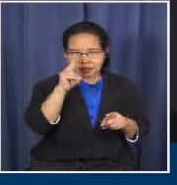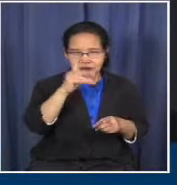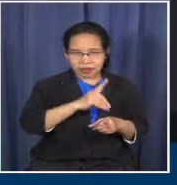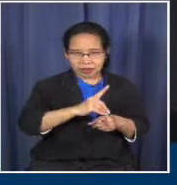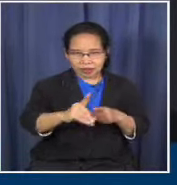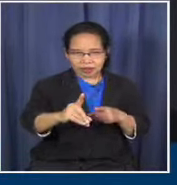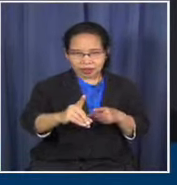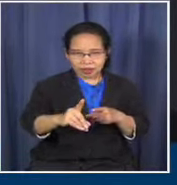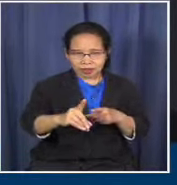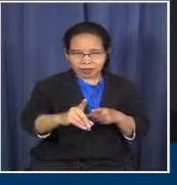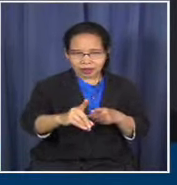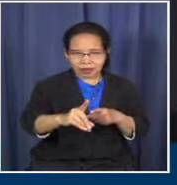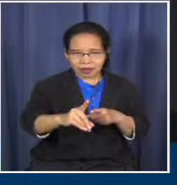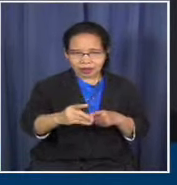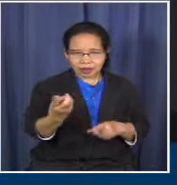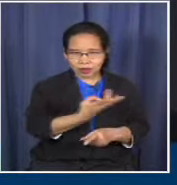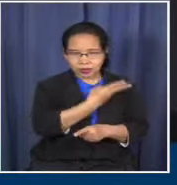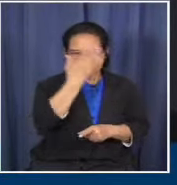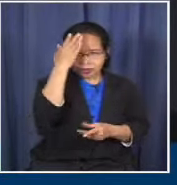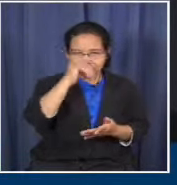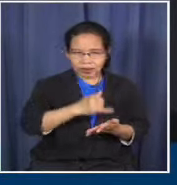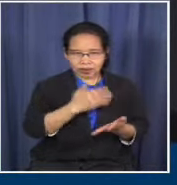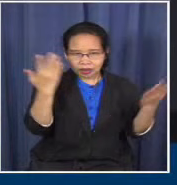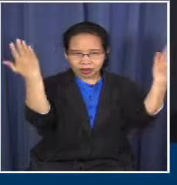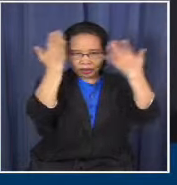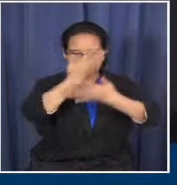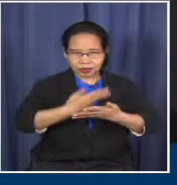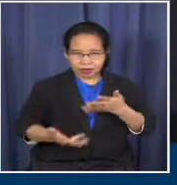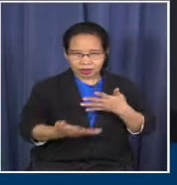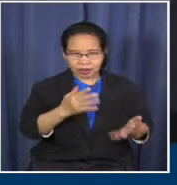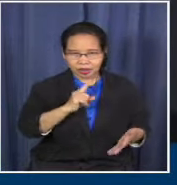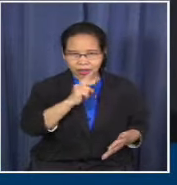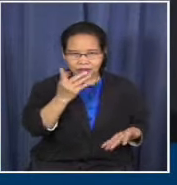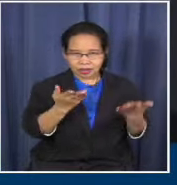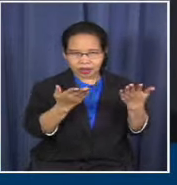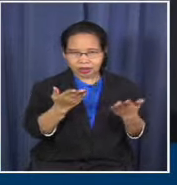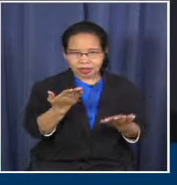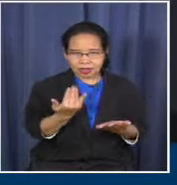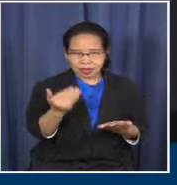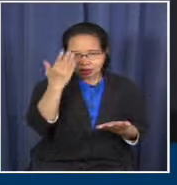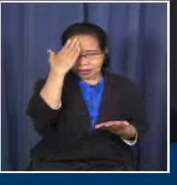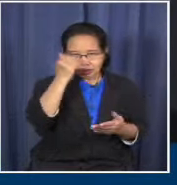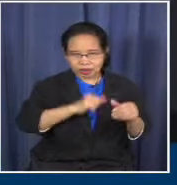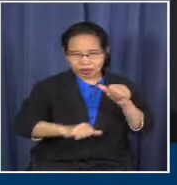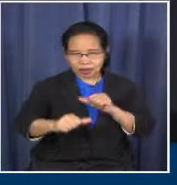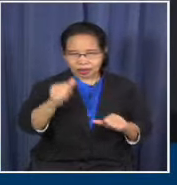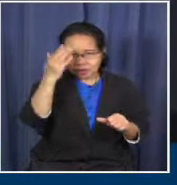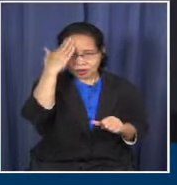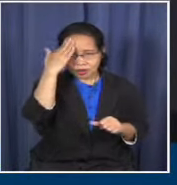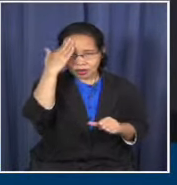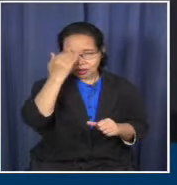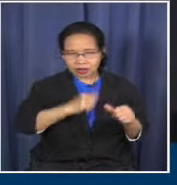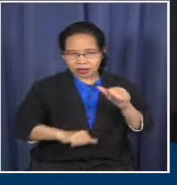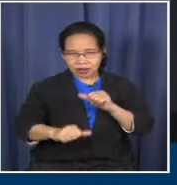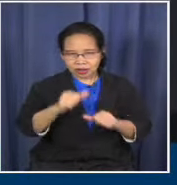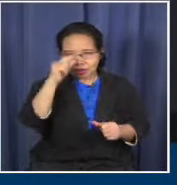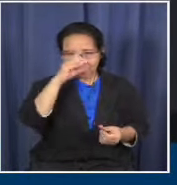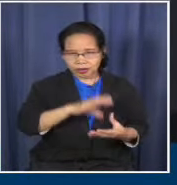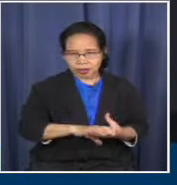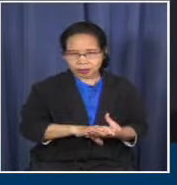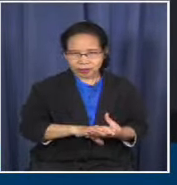cannot be seen directly. We know that dark matter exists. They know, scientists know, scientists